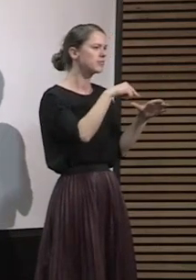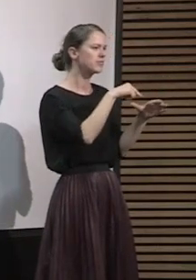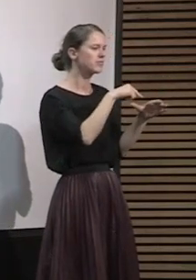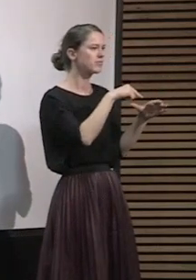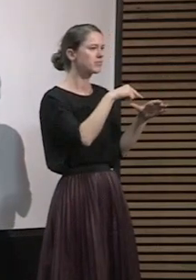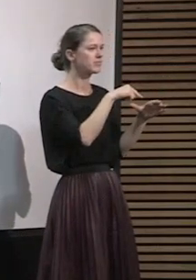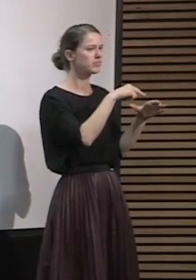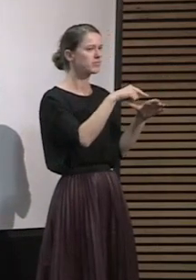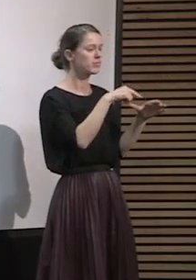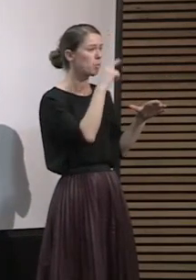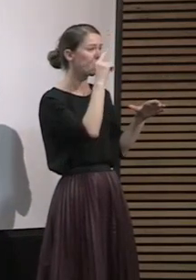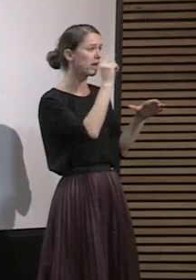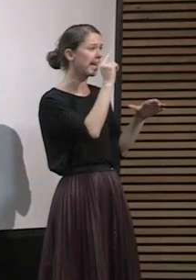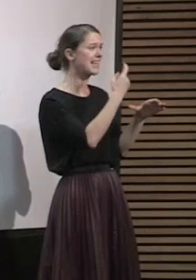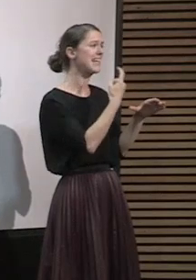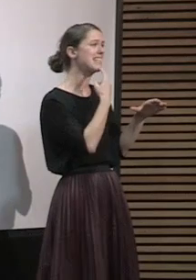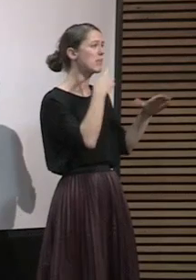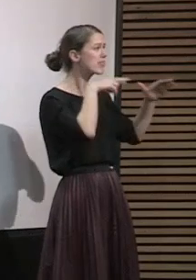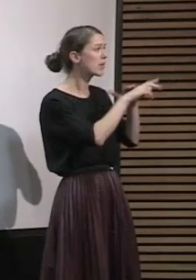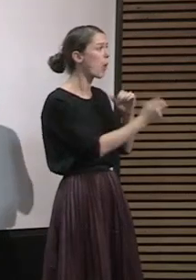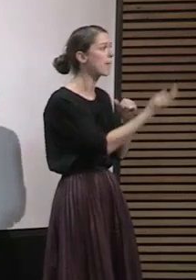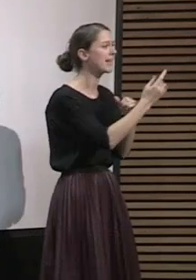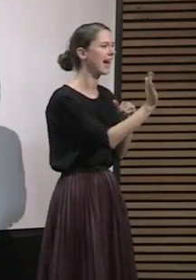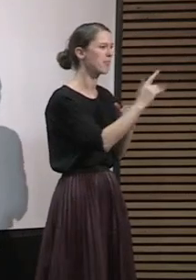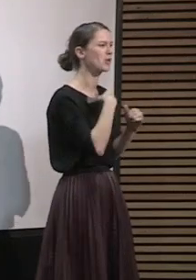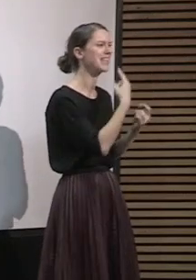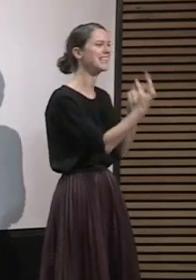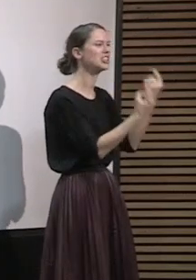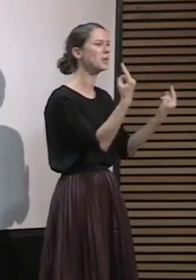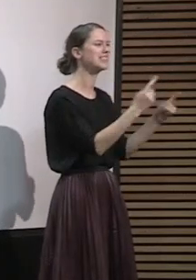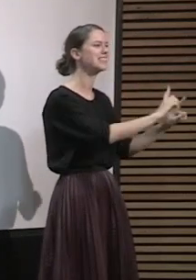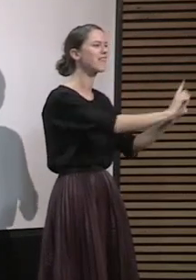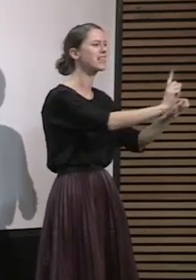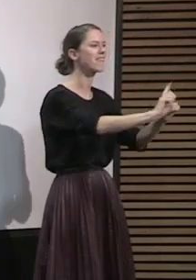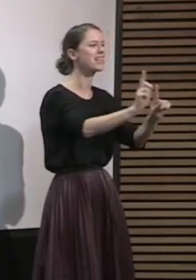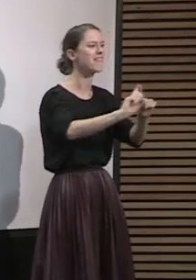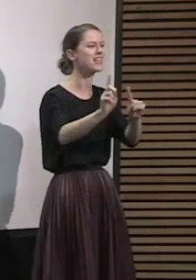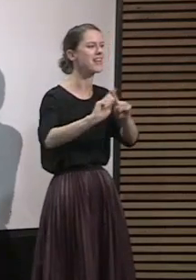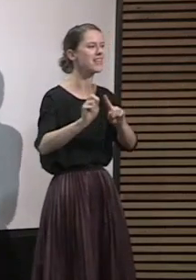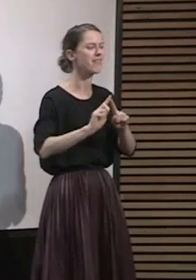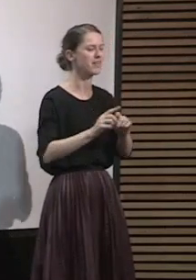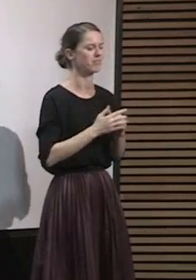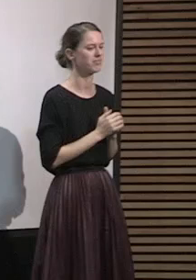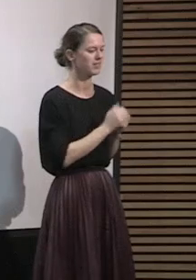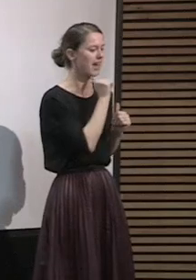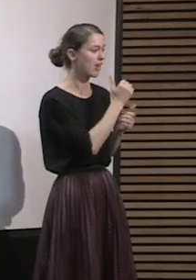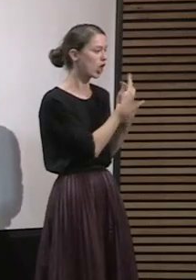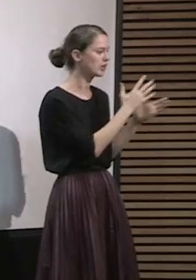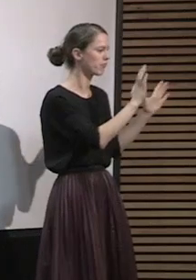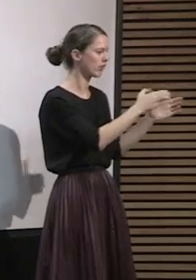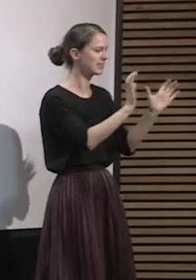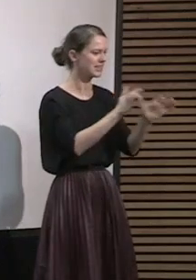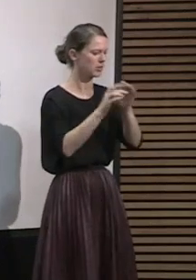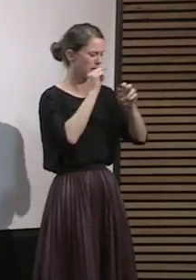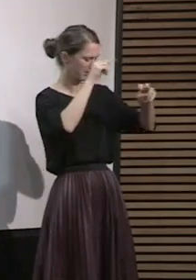can successfully model, because everything is unique to that cluster. It's when you have wider outbreaks and multiple clusters that the modelling's more